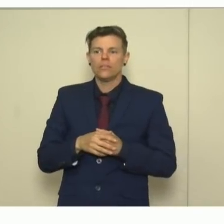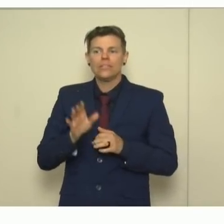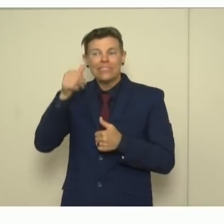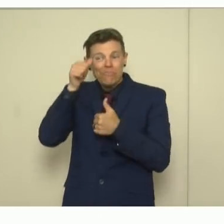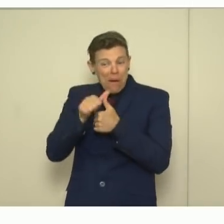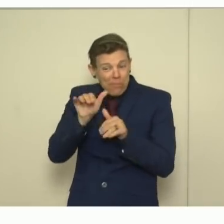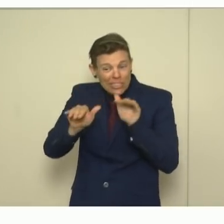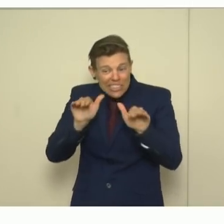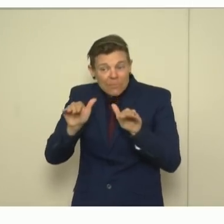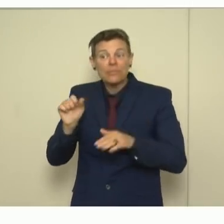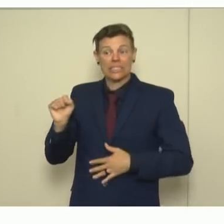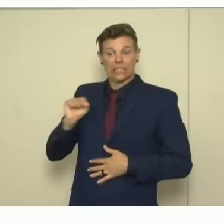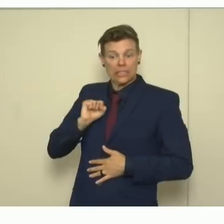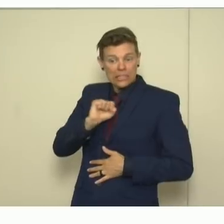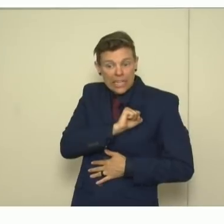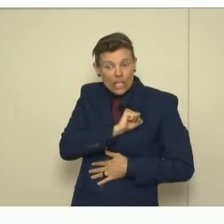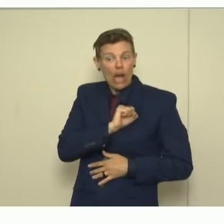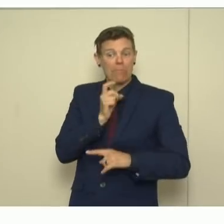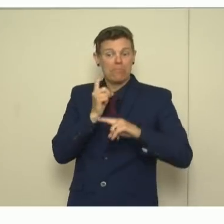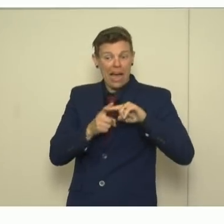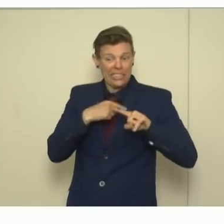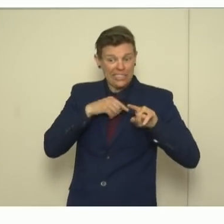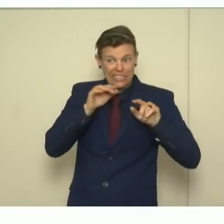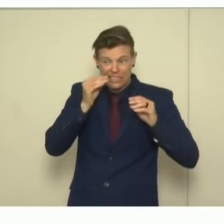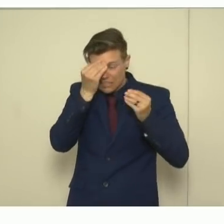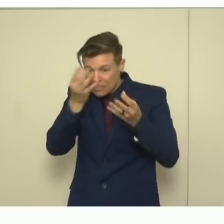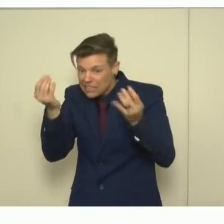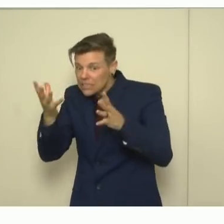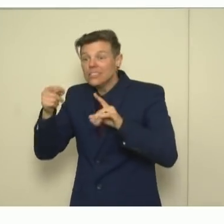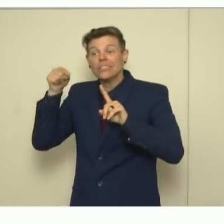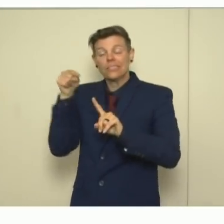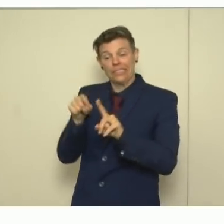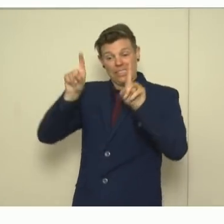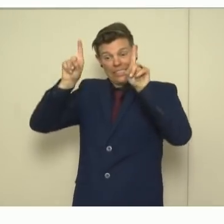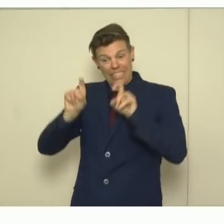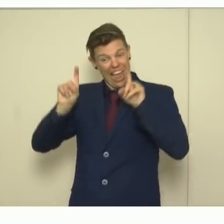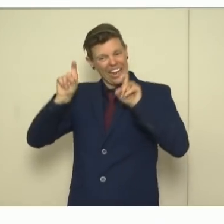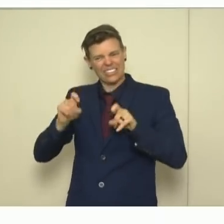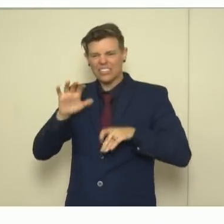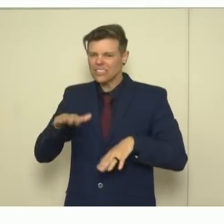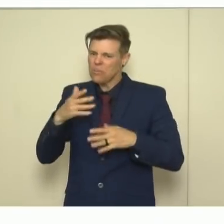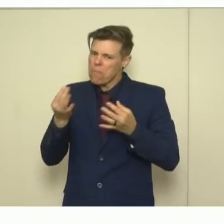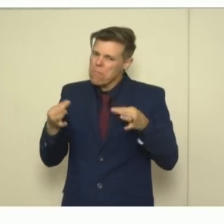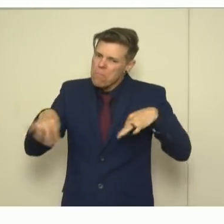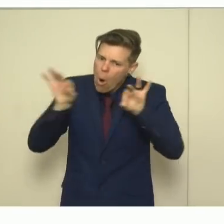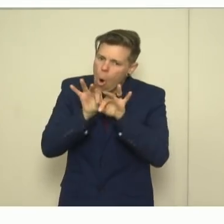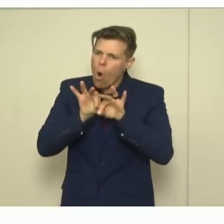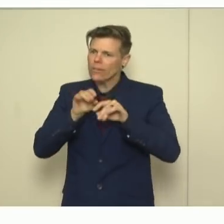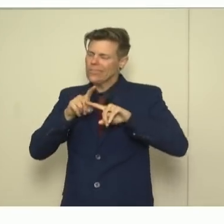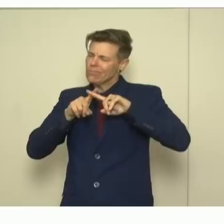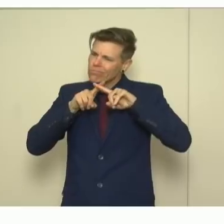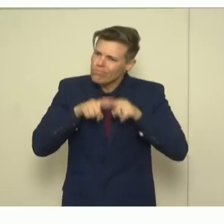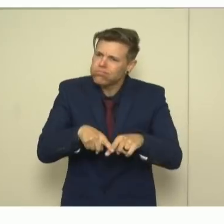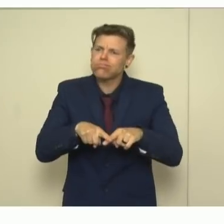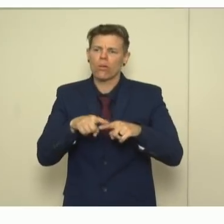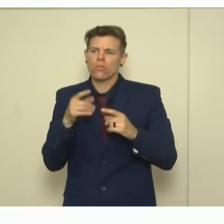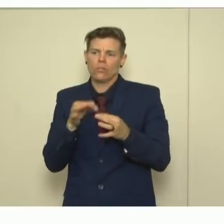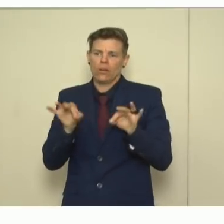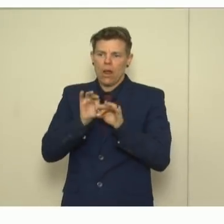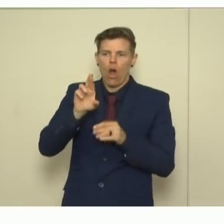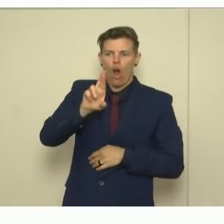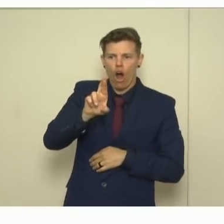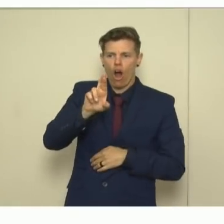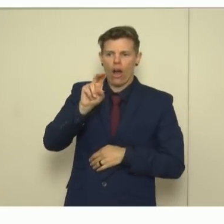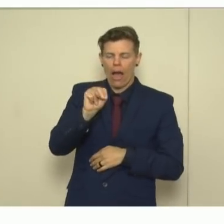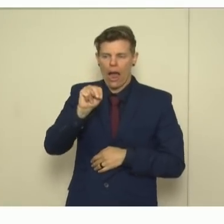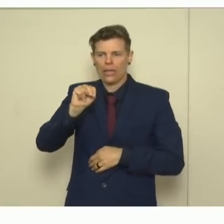do. We still do lab bench tests looking for RNA virus. That's the most sensitive and specific test. Those are technical